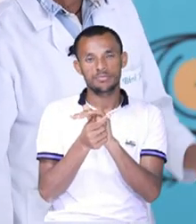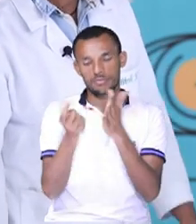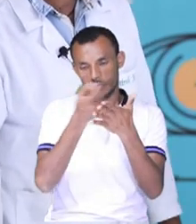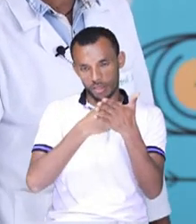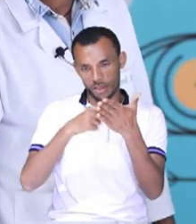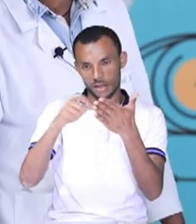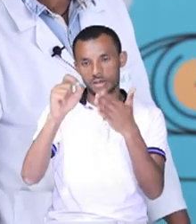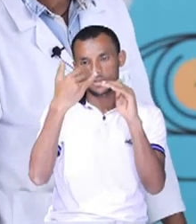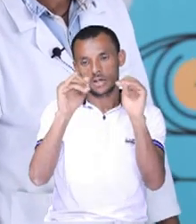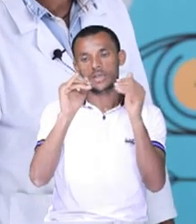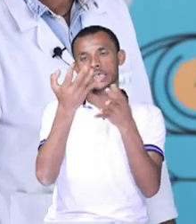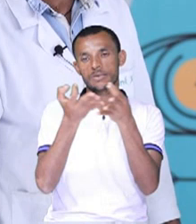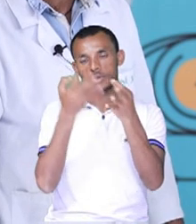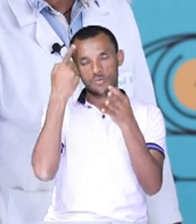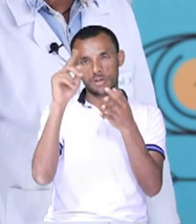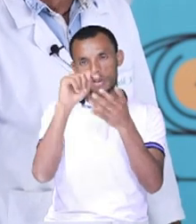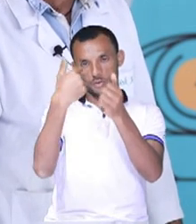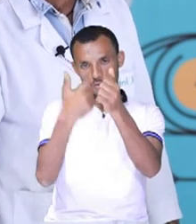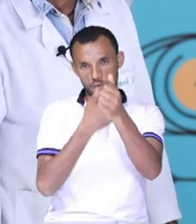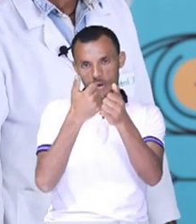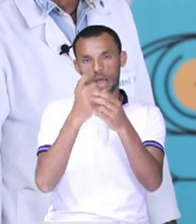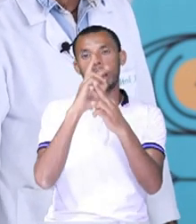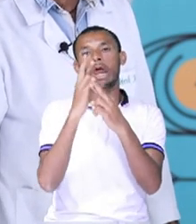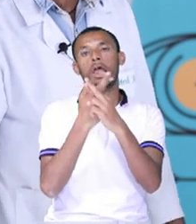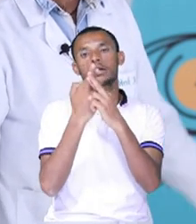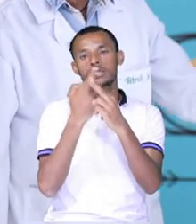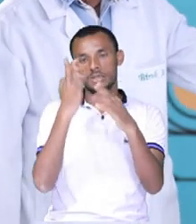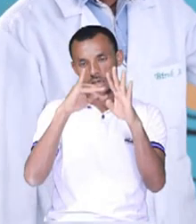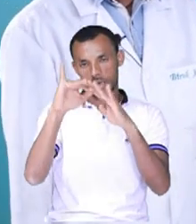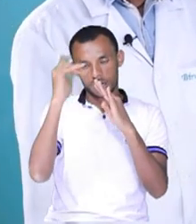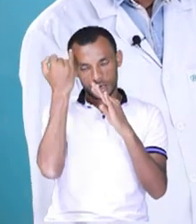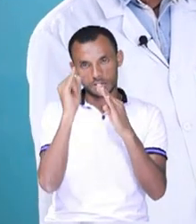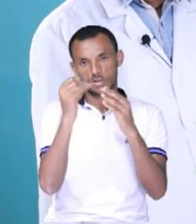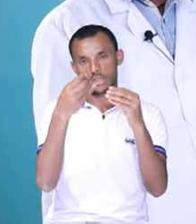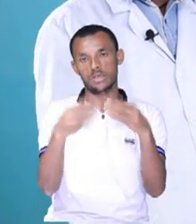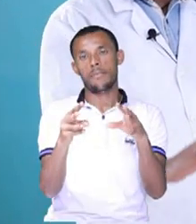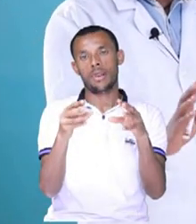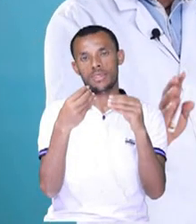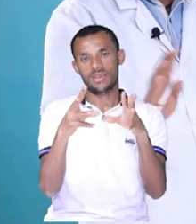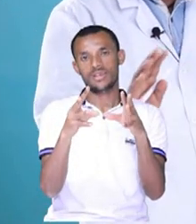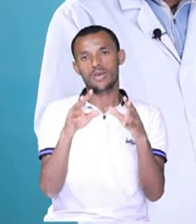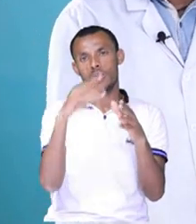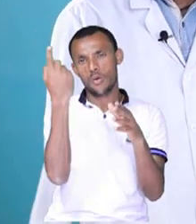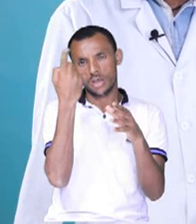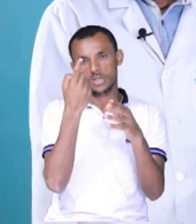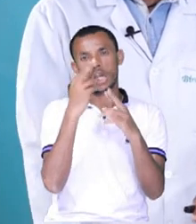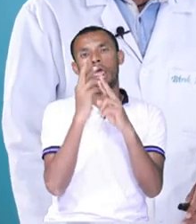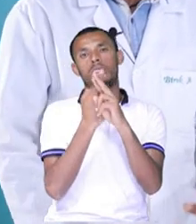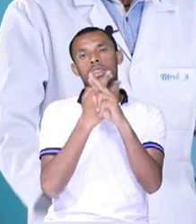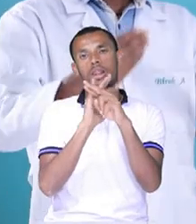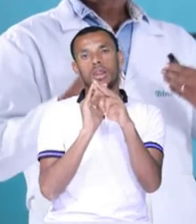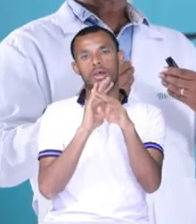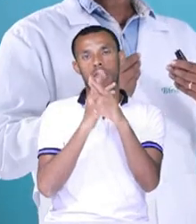write the rate expression for the following reactions in terms of disappearance. By disappearance is always for reactants, not